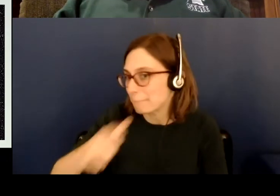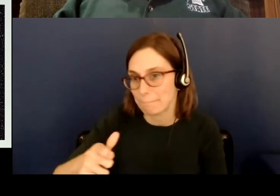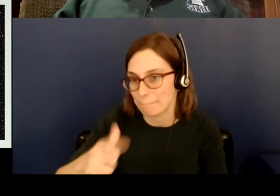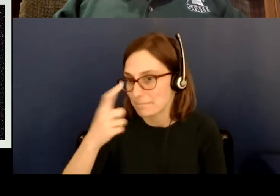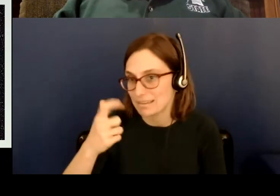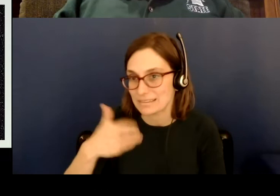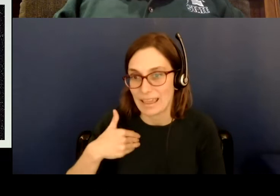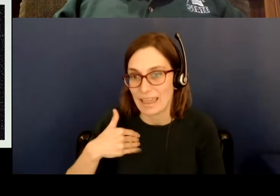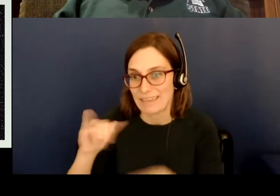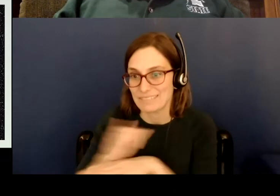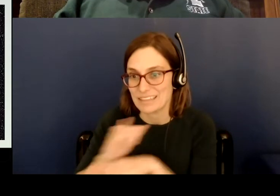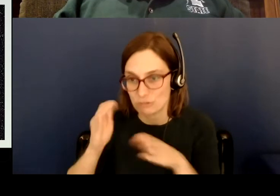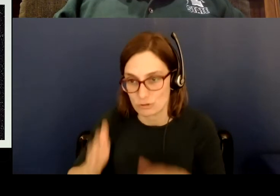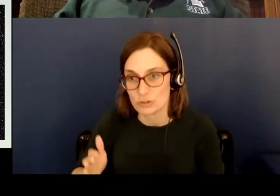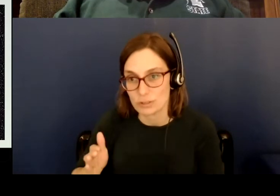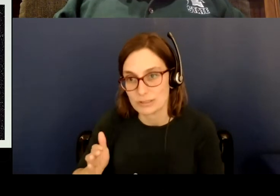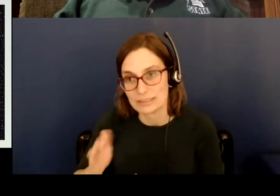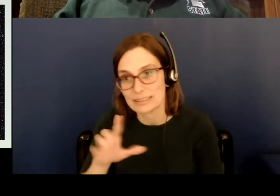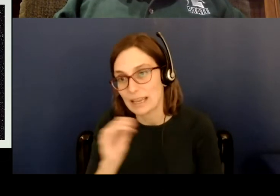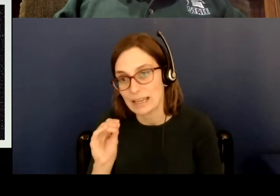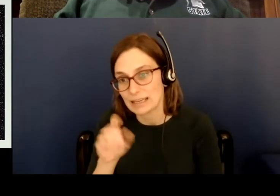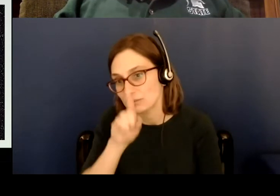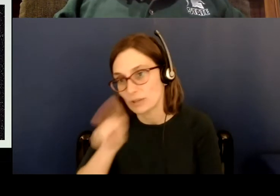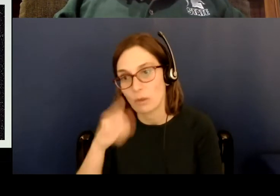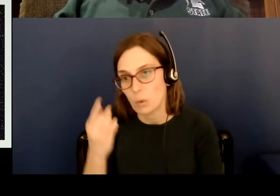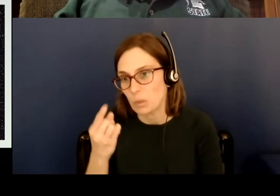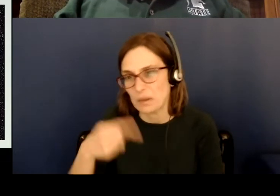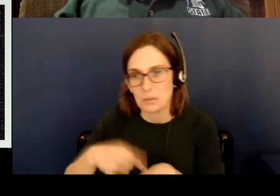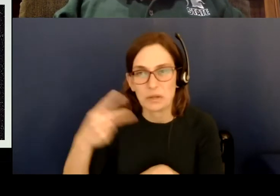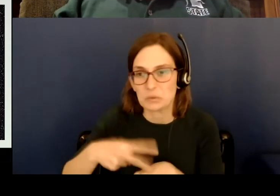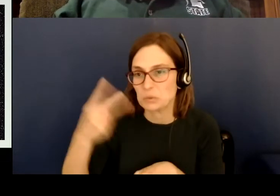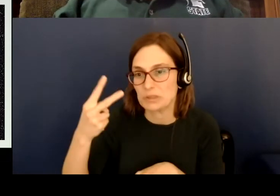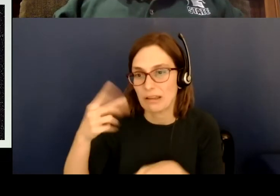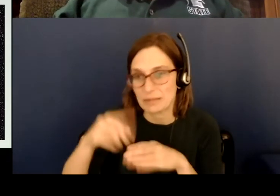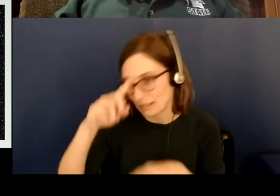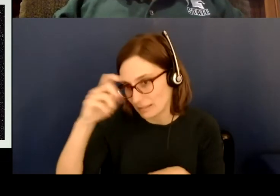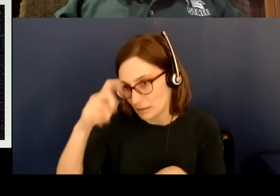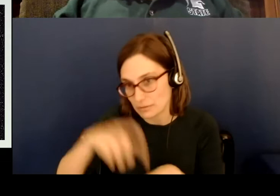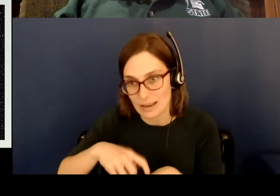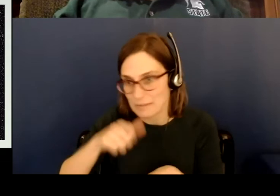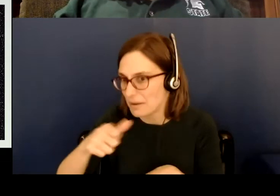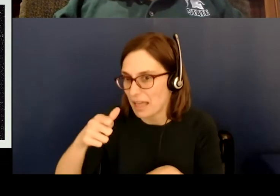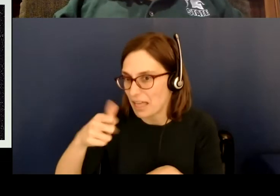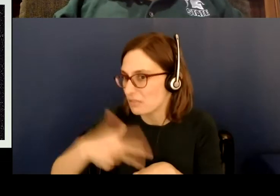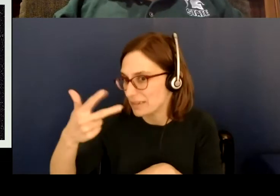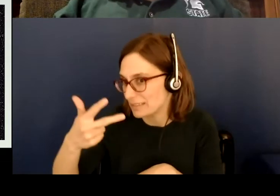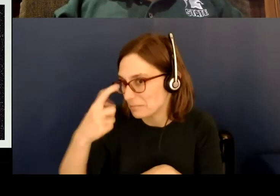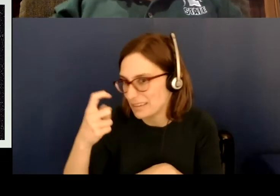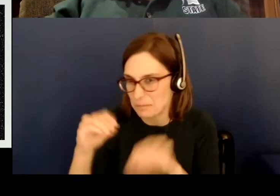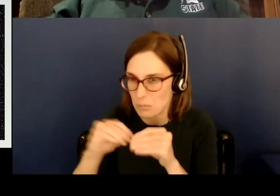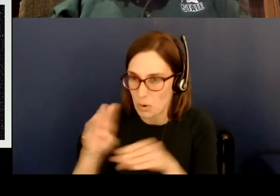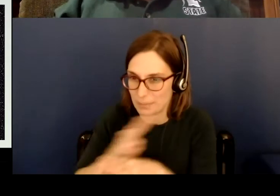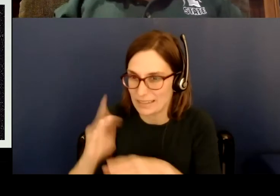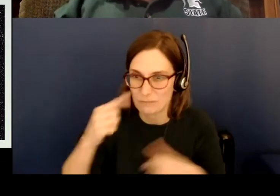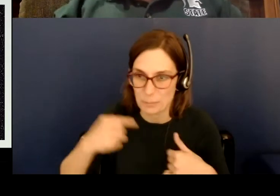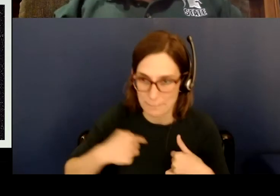we only do 1 or 2 in the summer instead of 3, because that happens to be the busiest time for me and